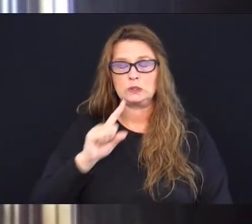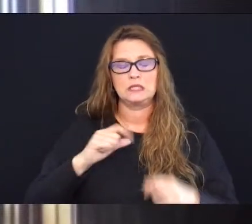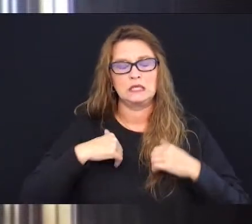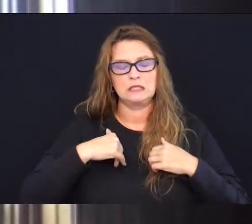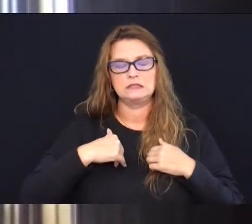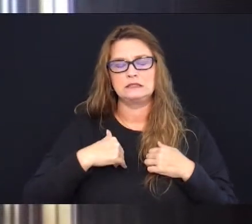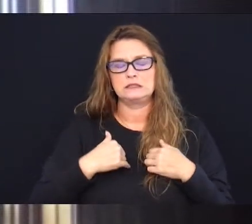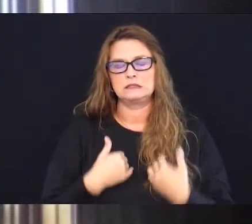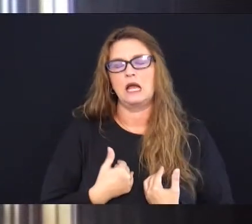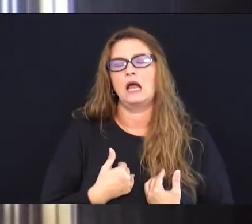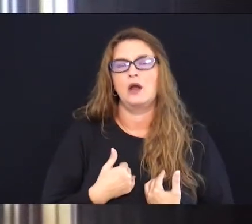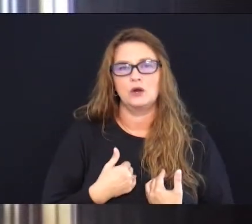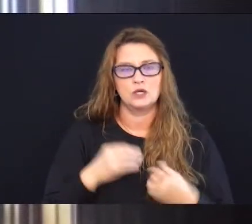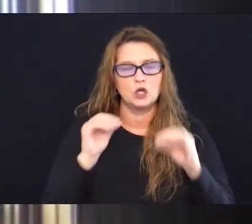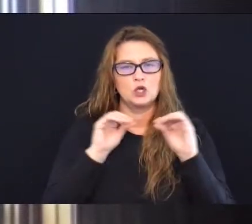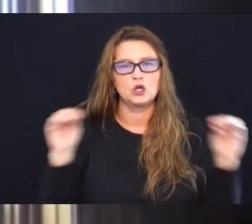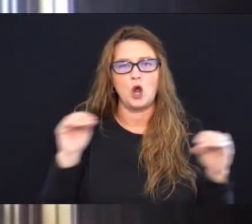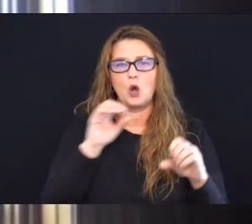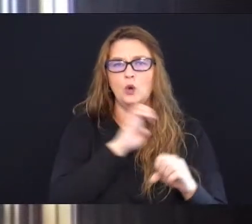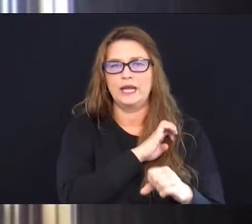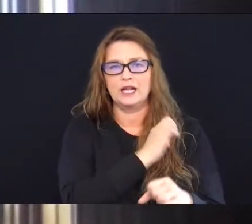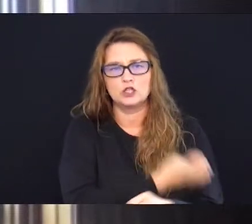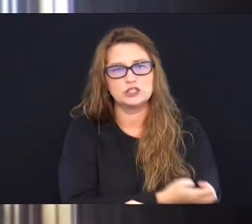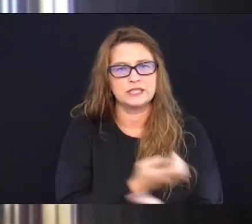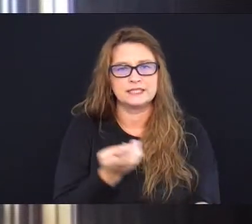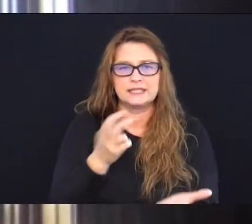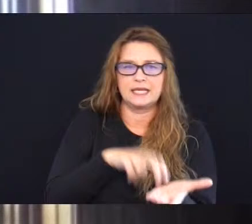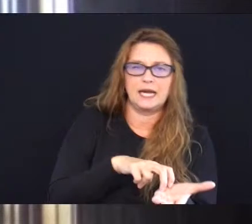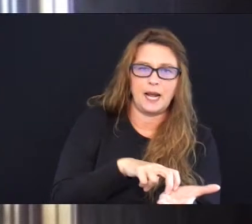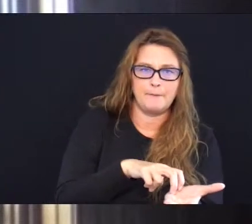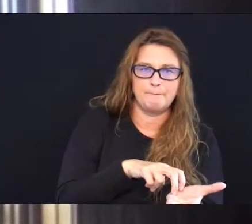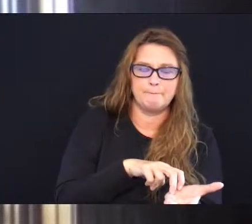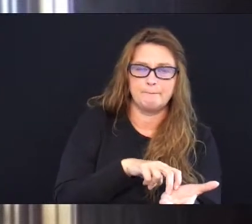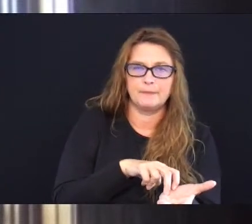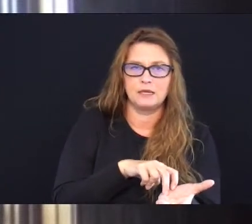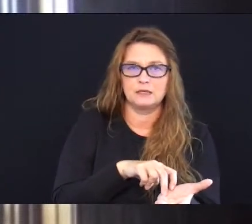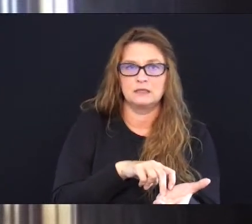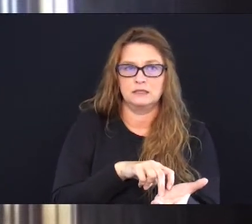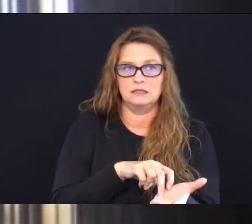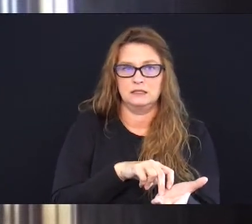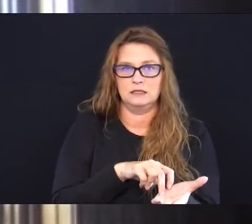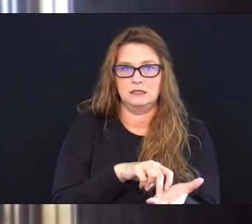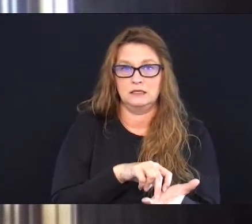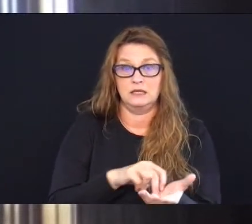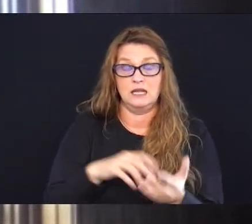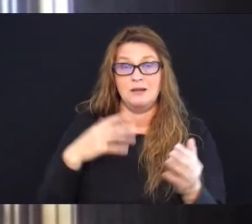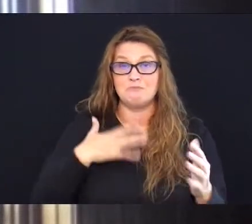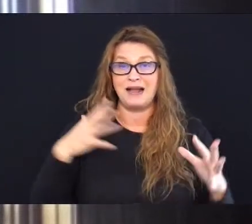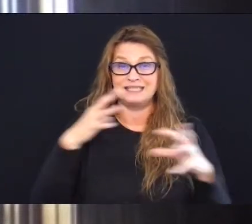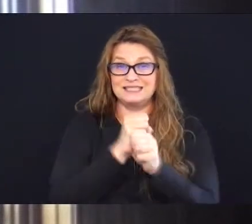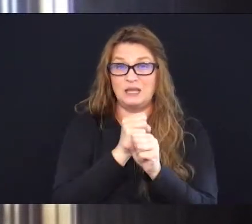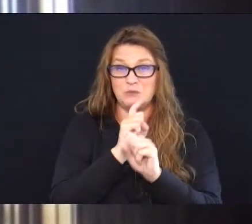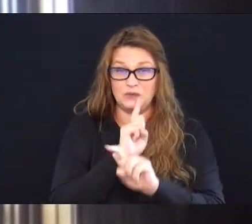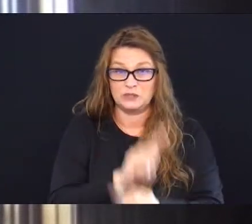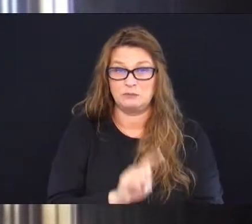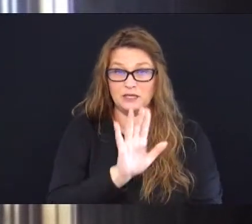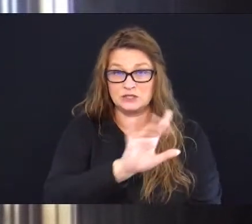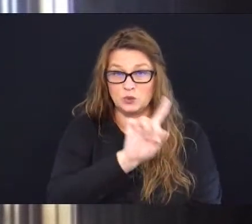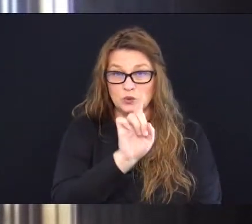just can't muster the energy even to get up. So in summary, Paul, from your question,